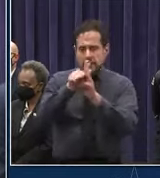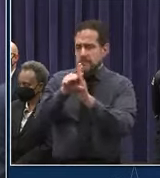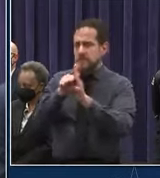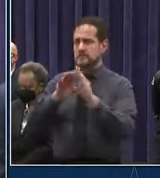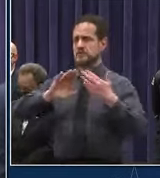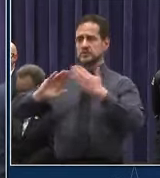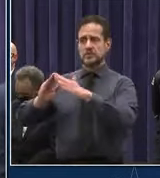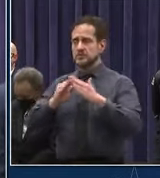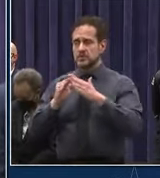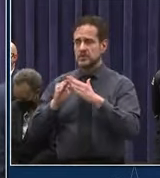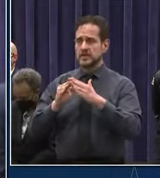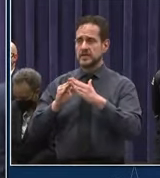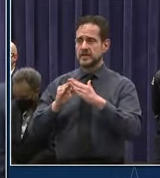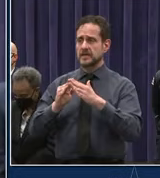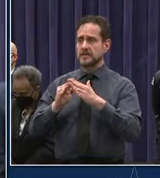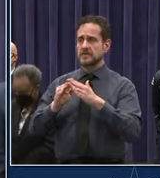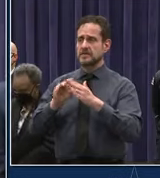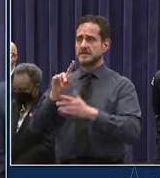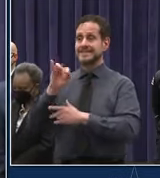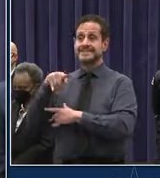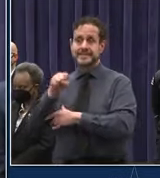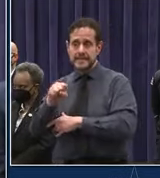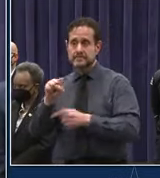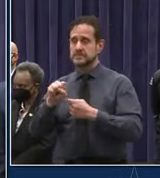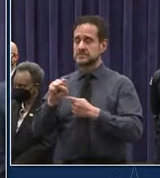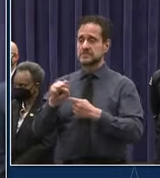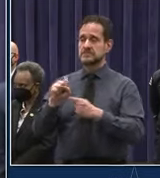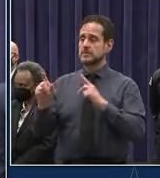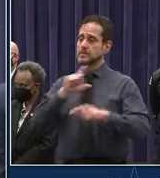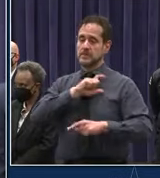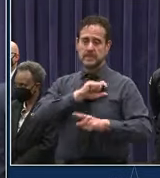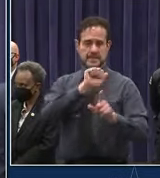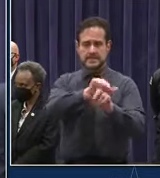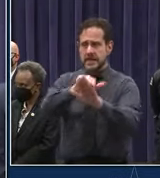community, tips, knocking on doors,